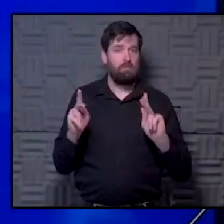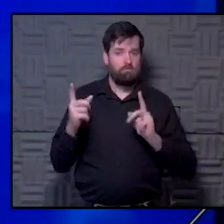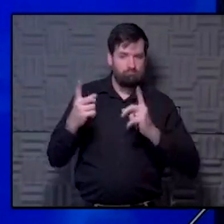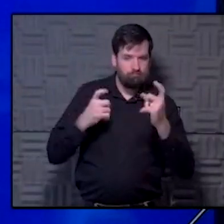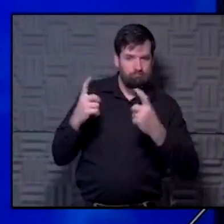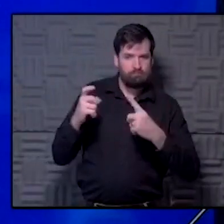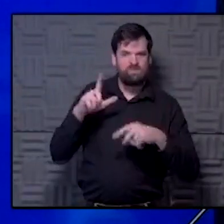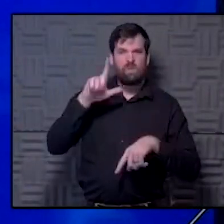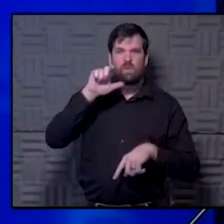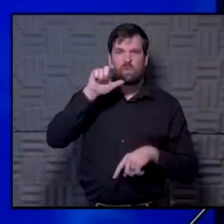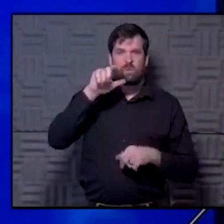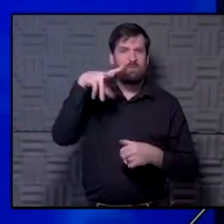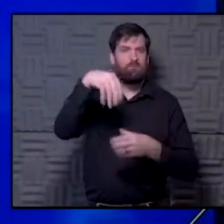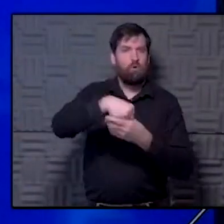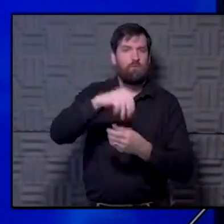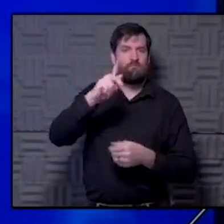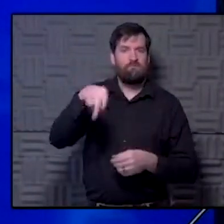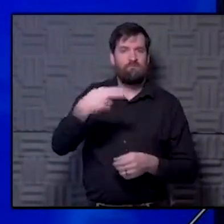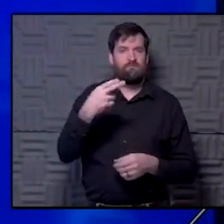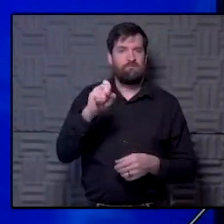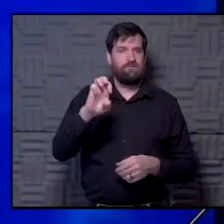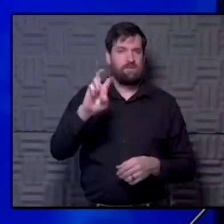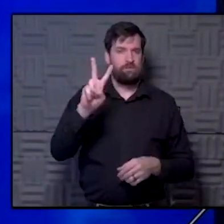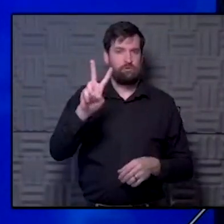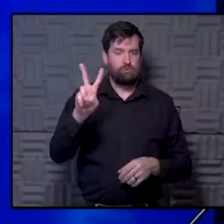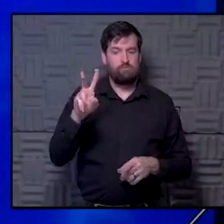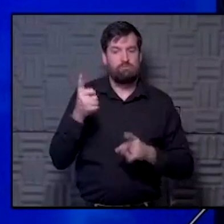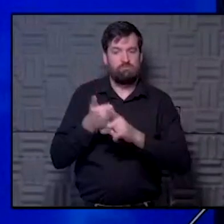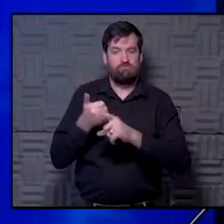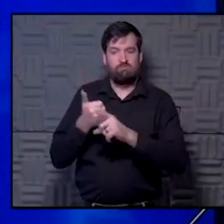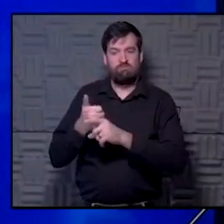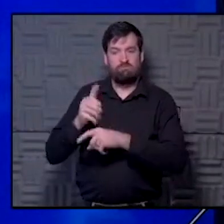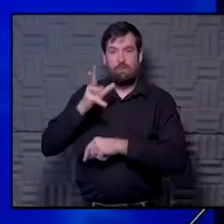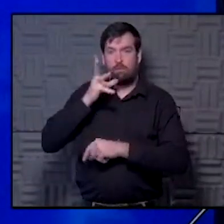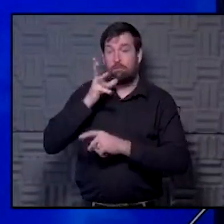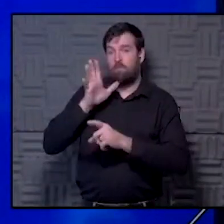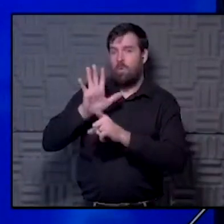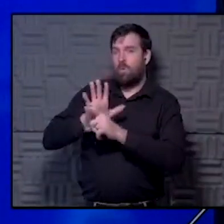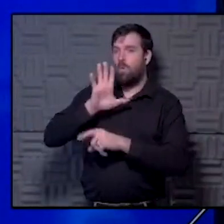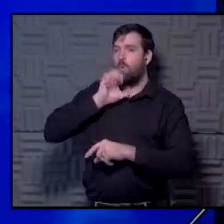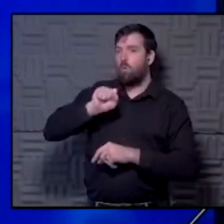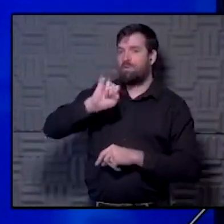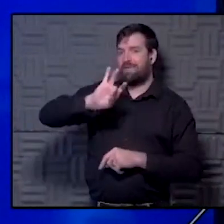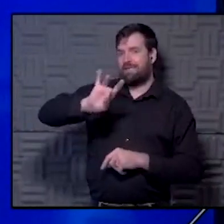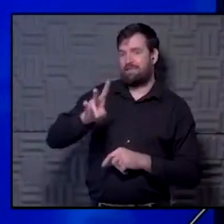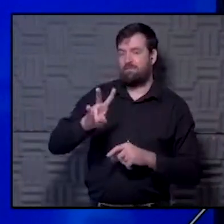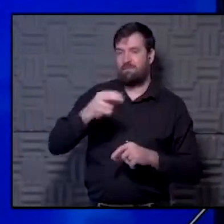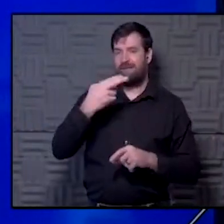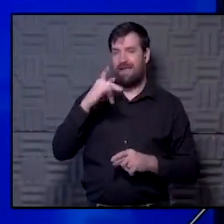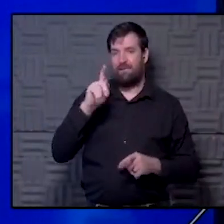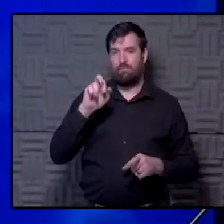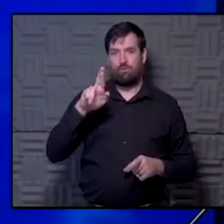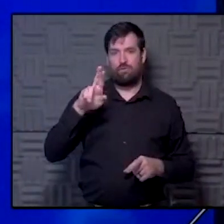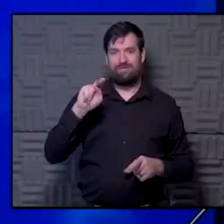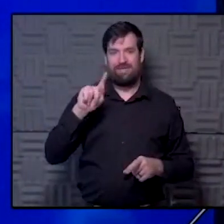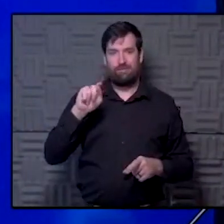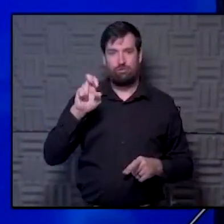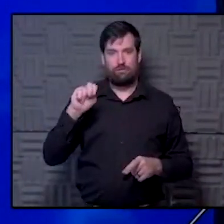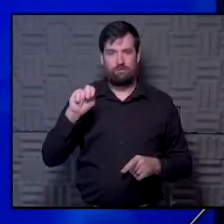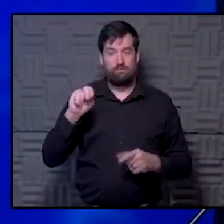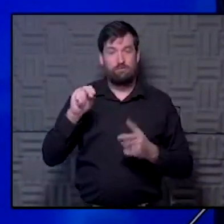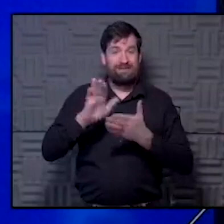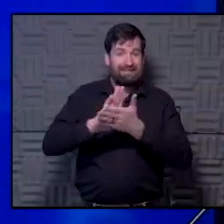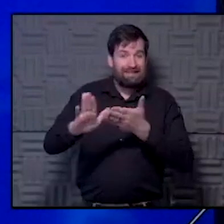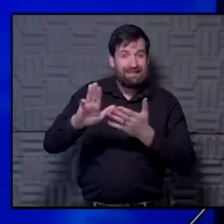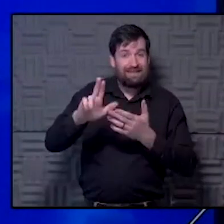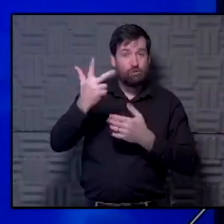about who is in phase 2. And she has an 87-year-old mother with hypertension, 3 years out from cancer, still